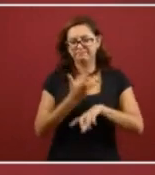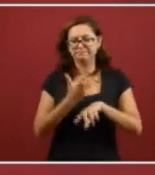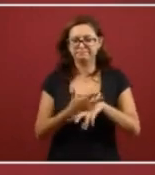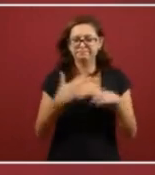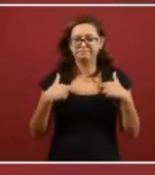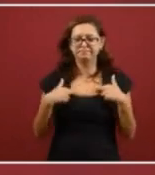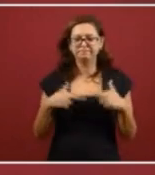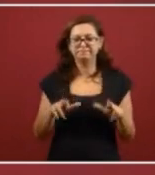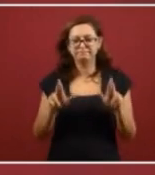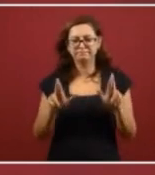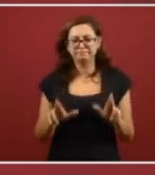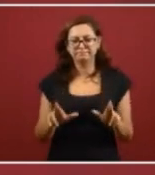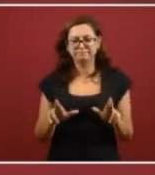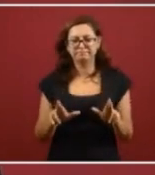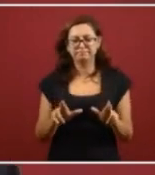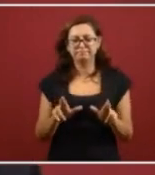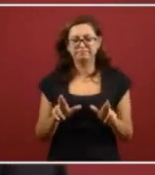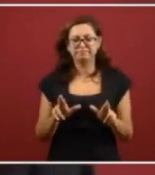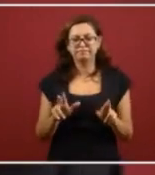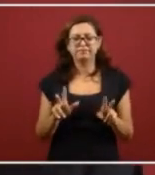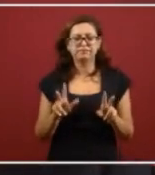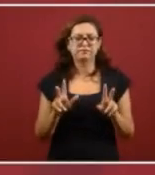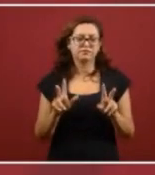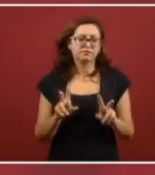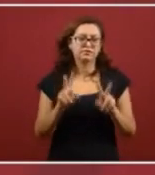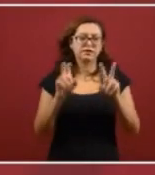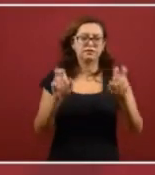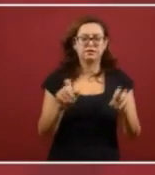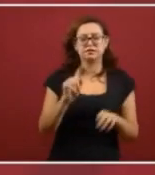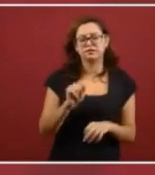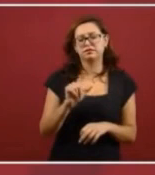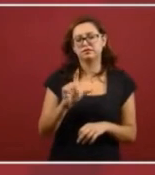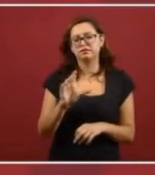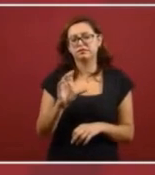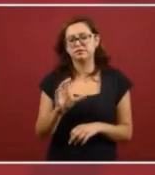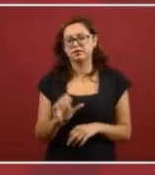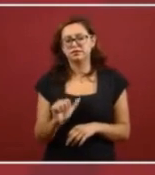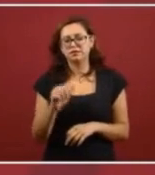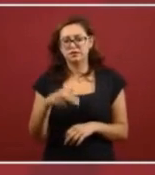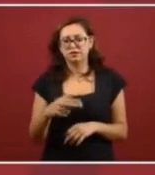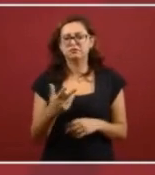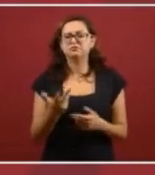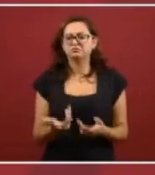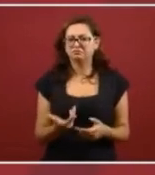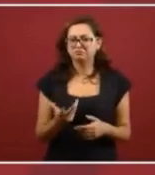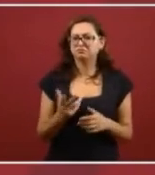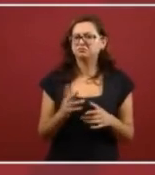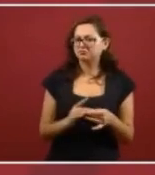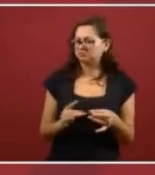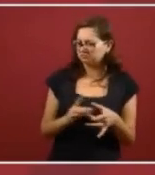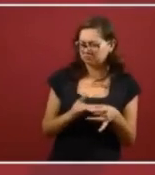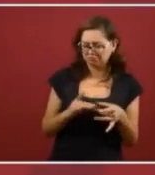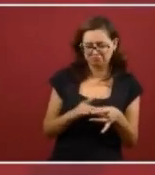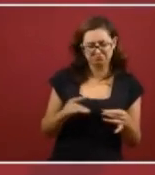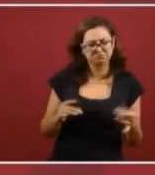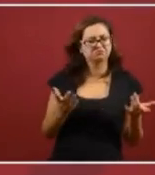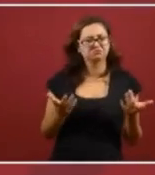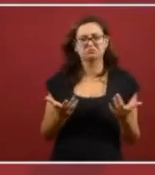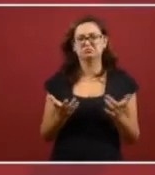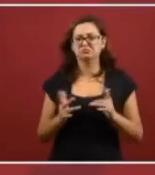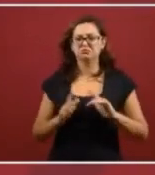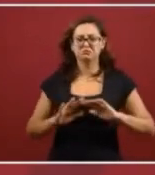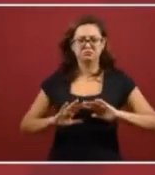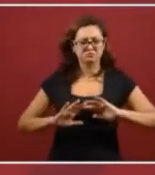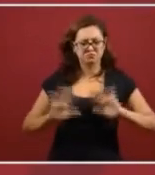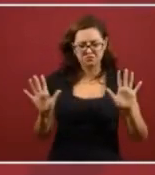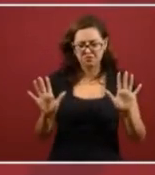the U.S. regarding the tratado, matters for the treaty. Se aclaró eso. He cleared this up. Se well,